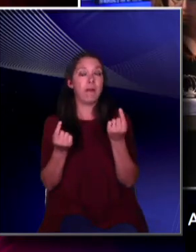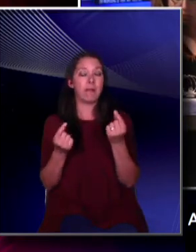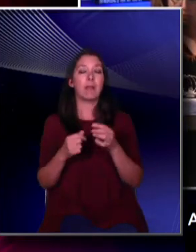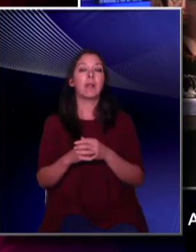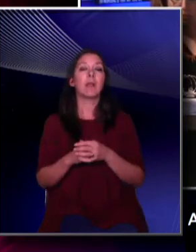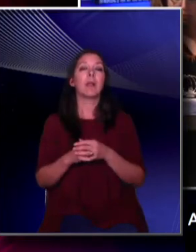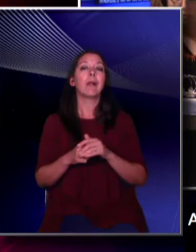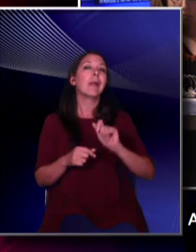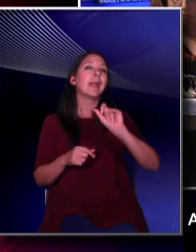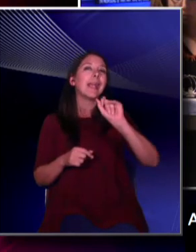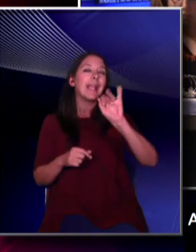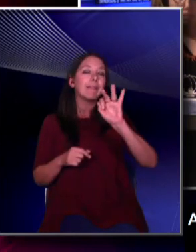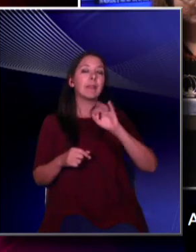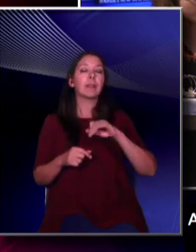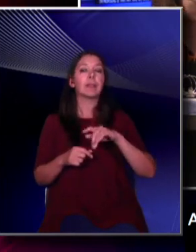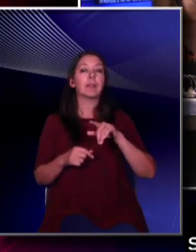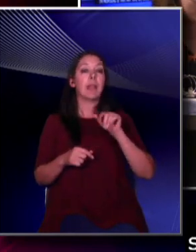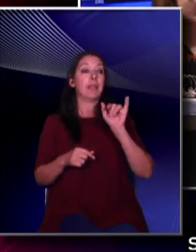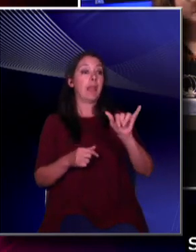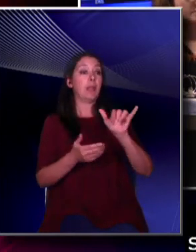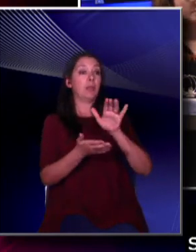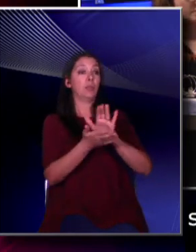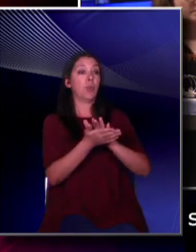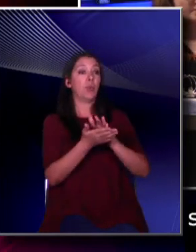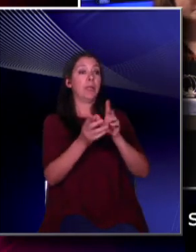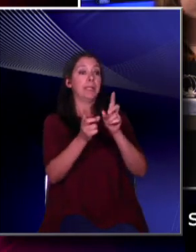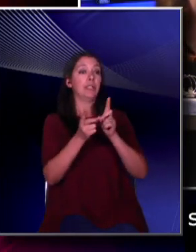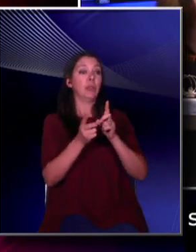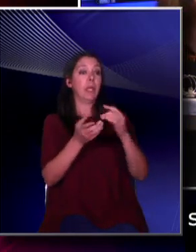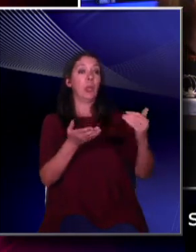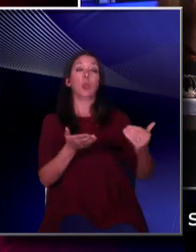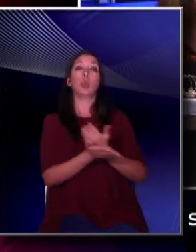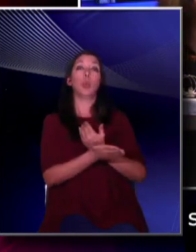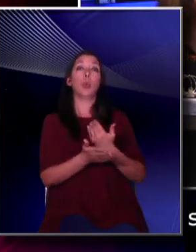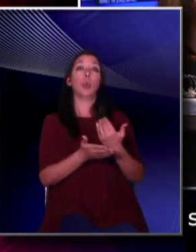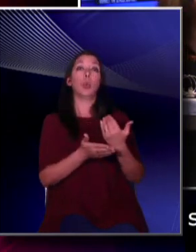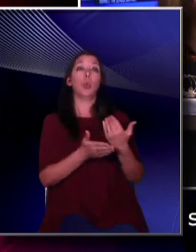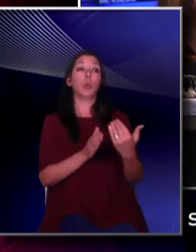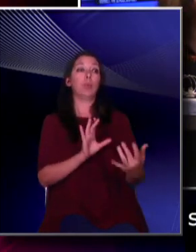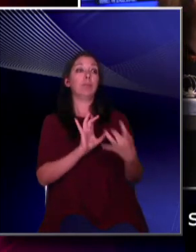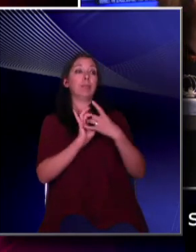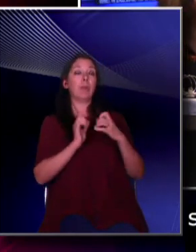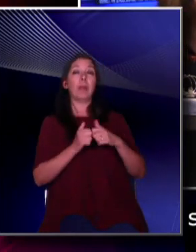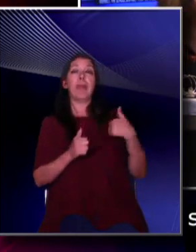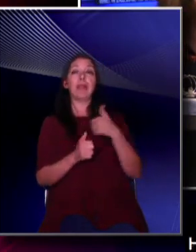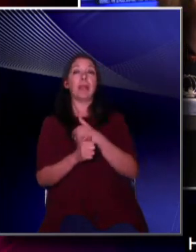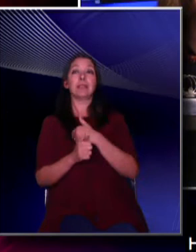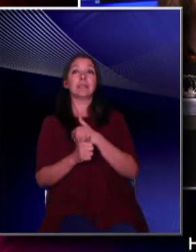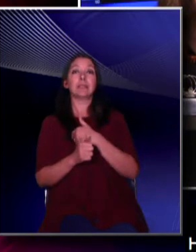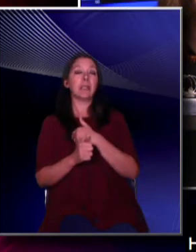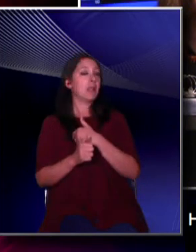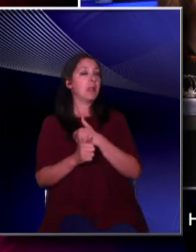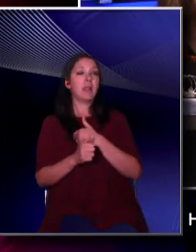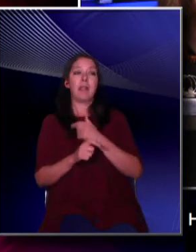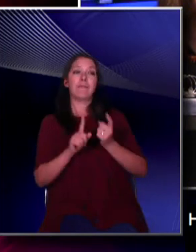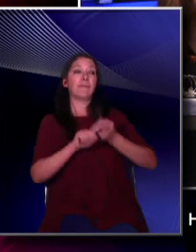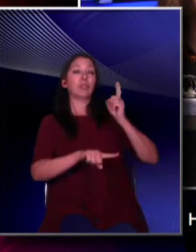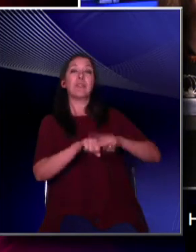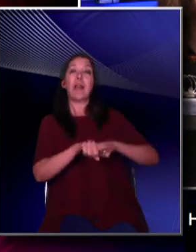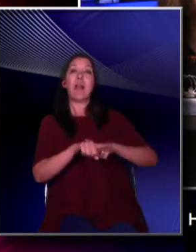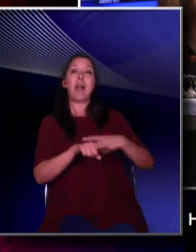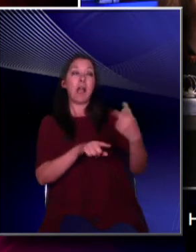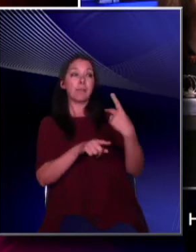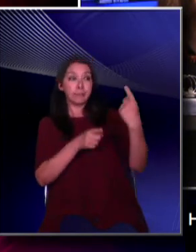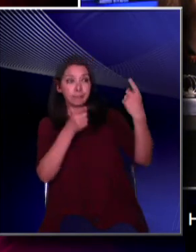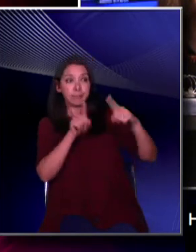a new school district, a school district that we have not had an agreement with before,